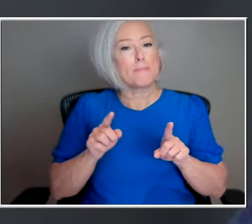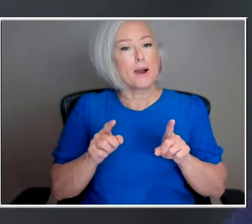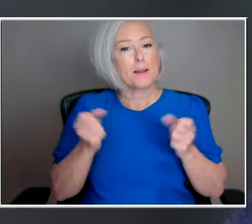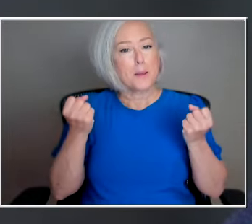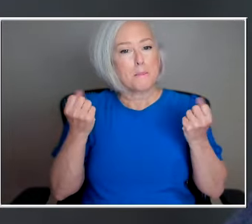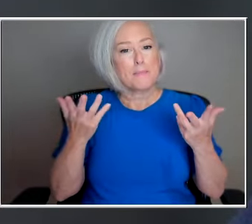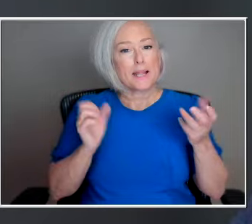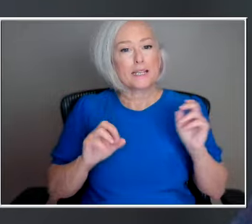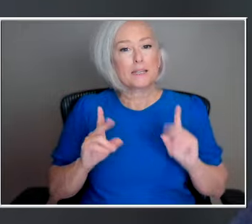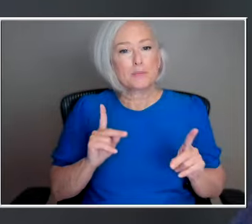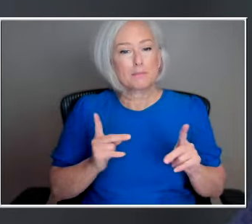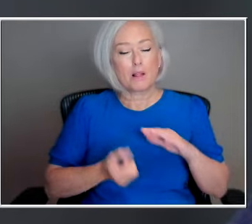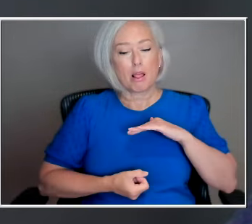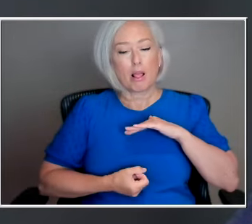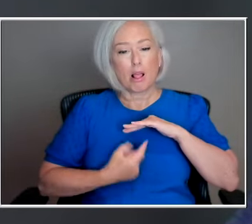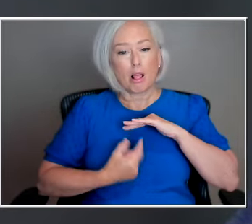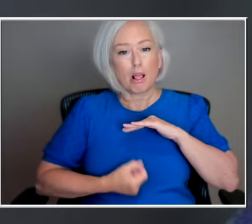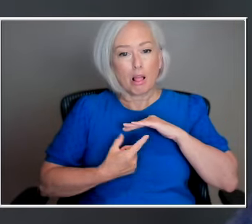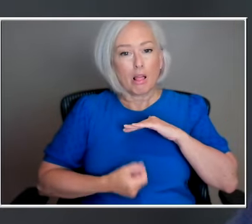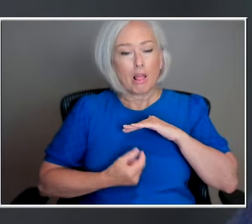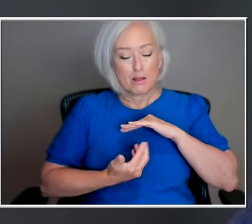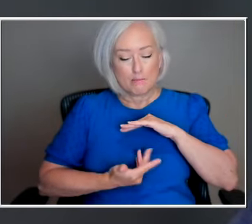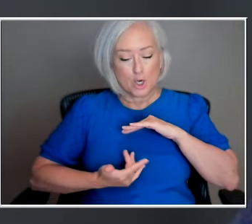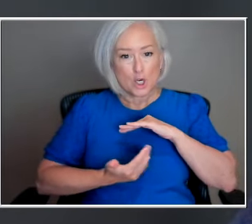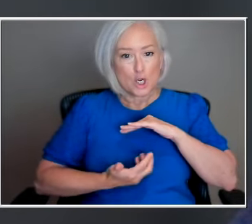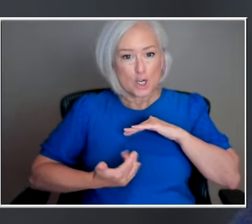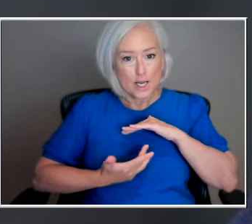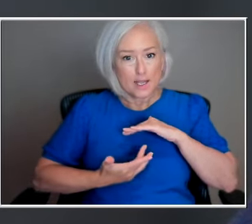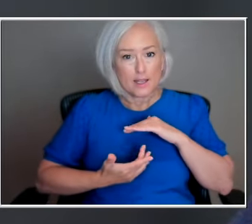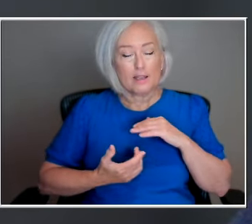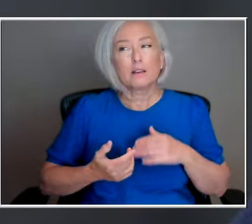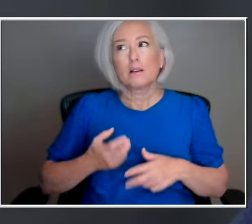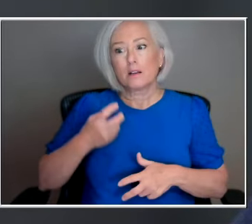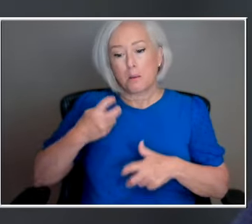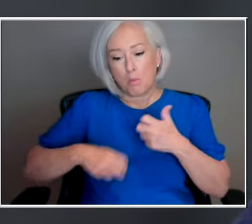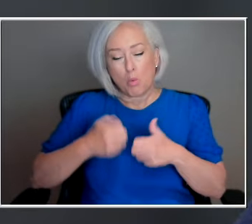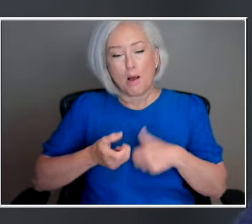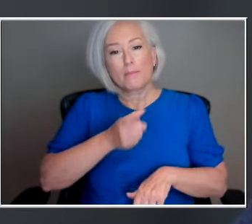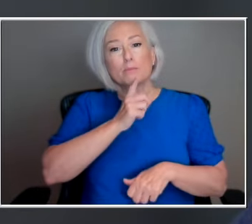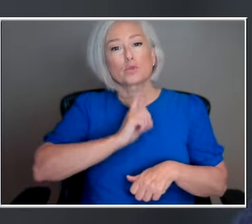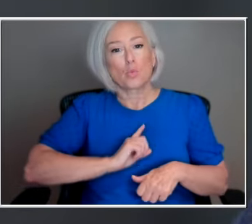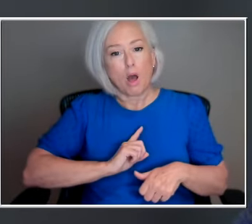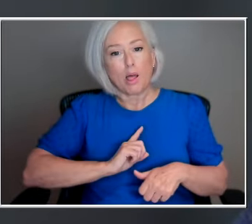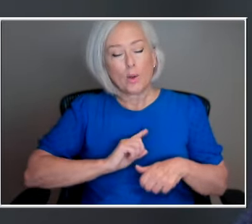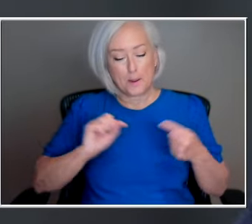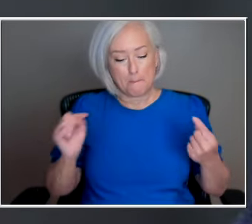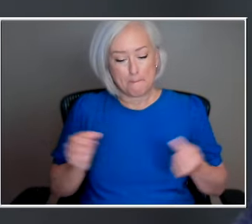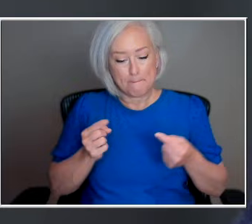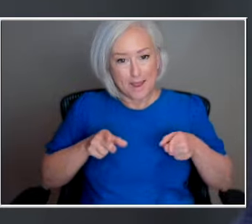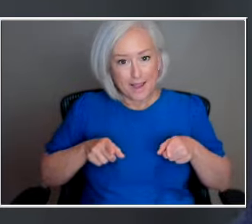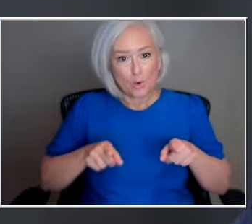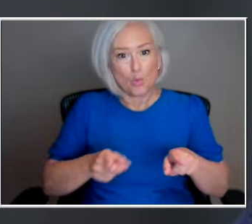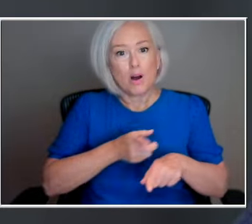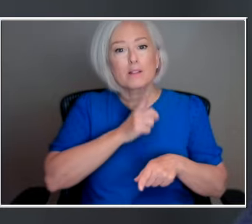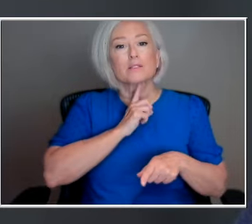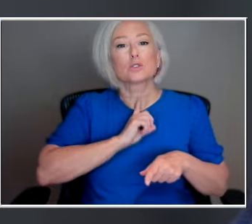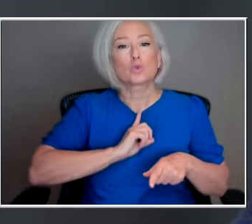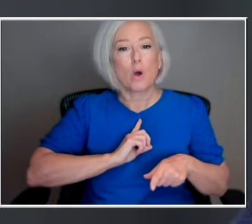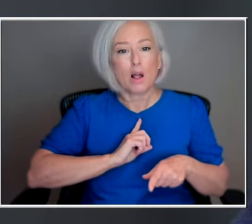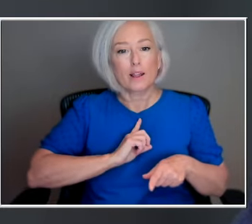difficulty swallowing, pain when swallowing. From time to time, they could also have regurgitation of the